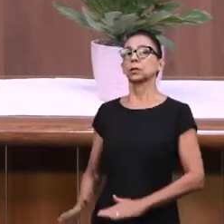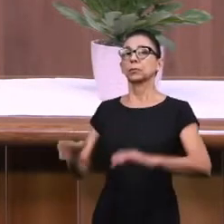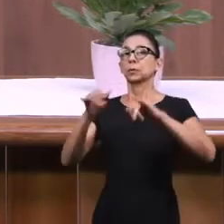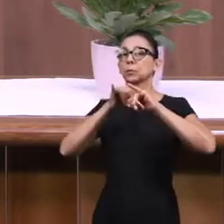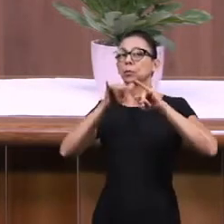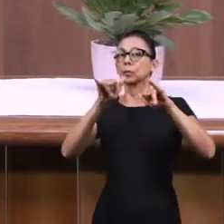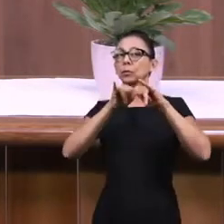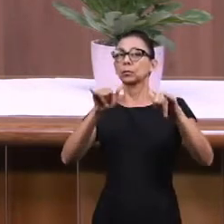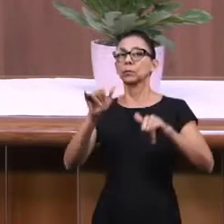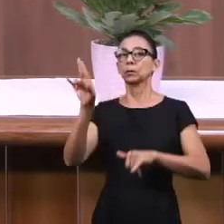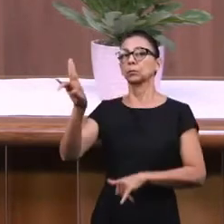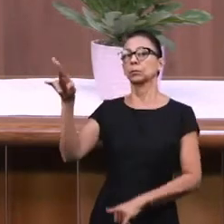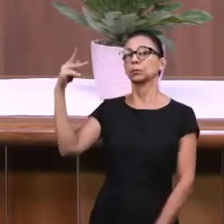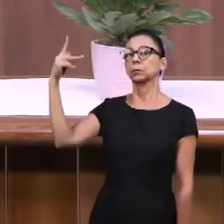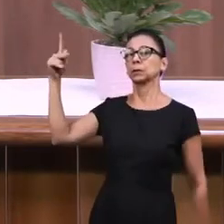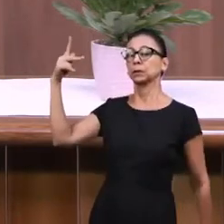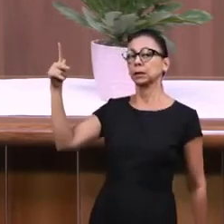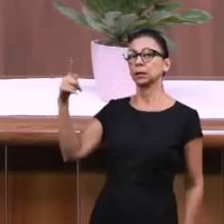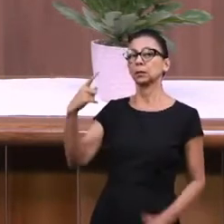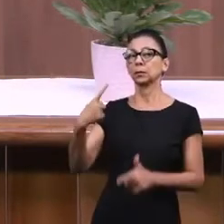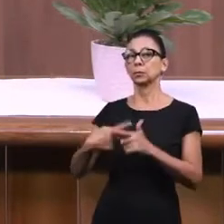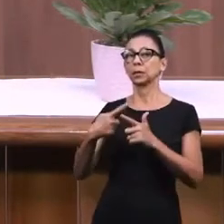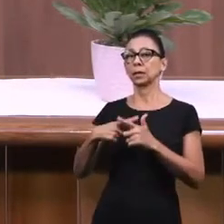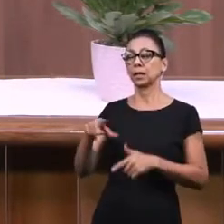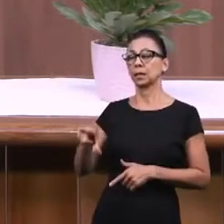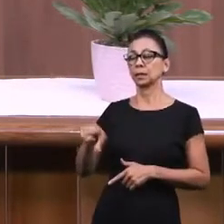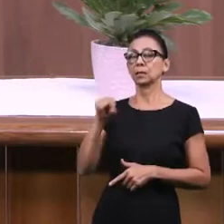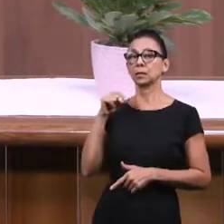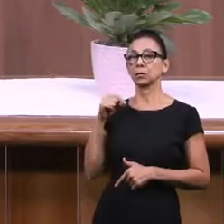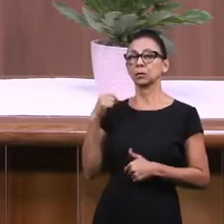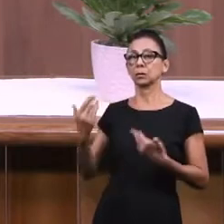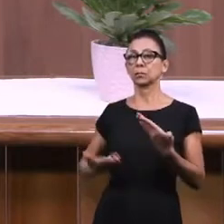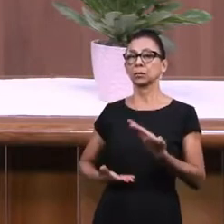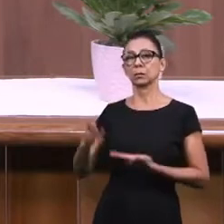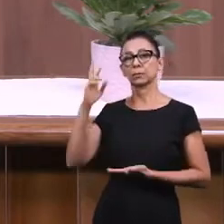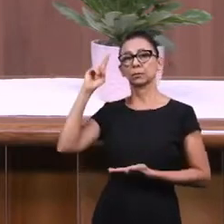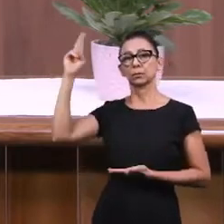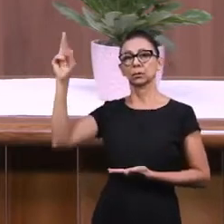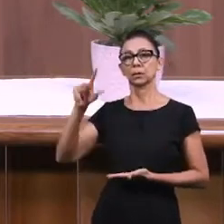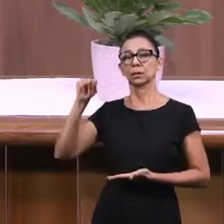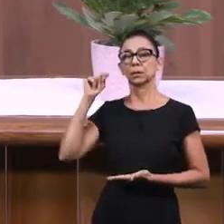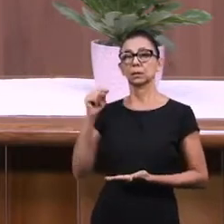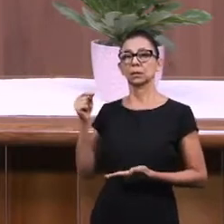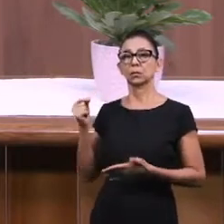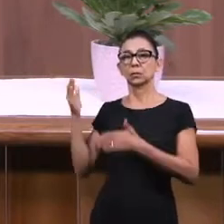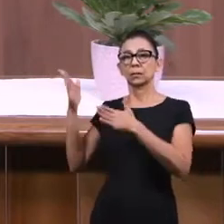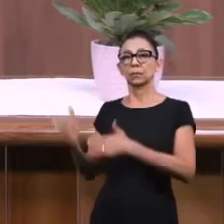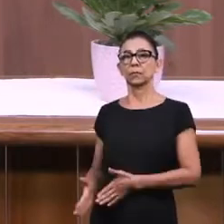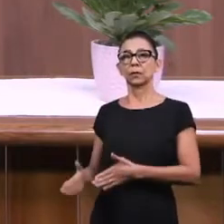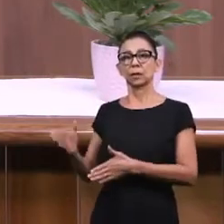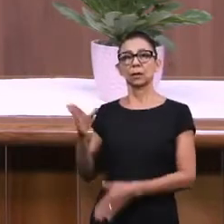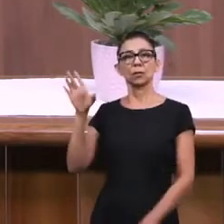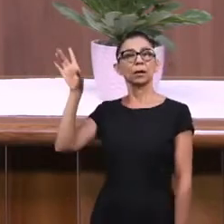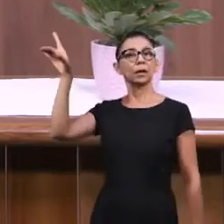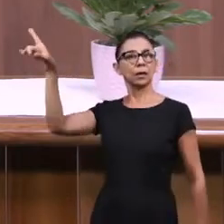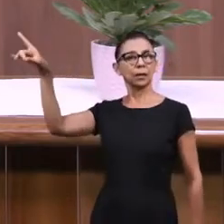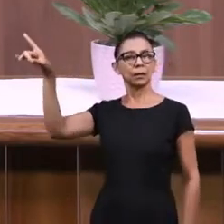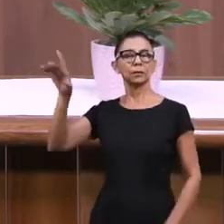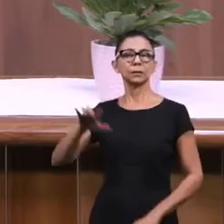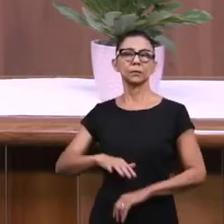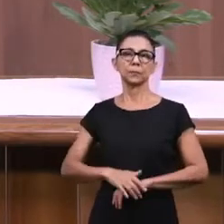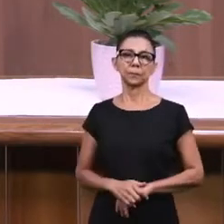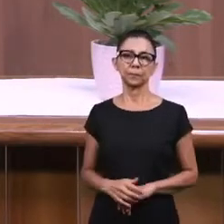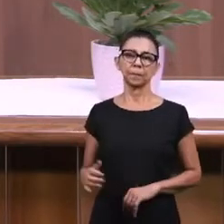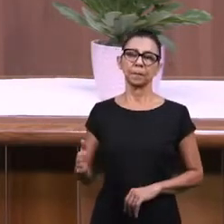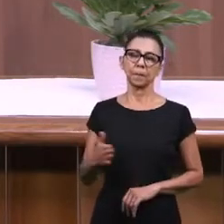the church which made herself the Lord's church because she chose to follow and obey the Lord was similar to